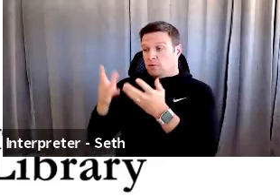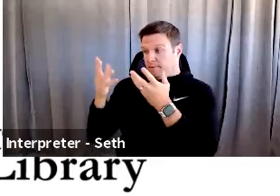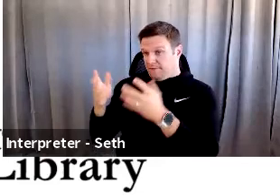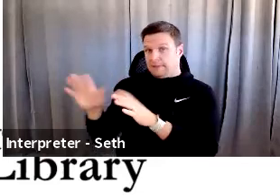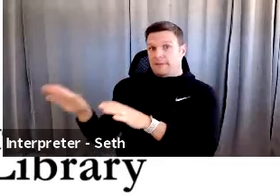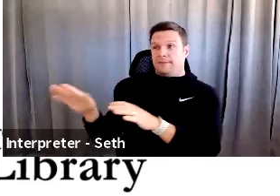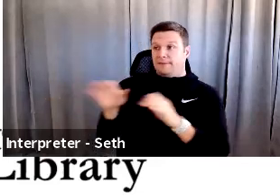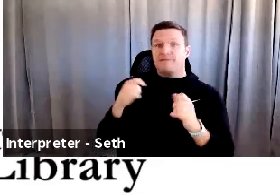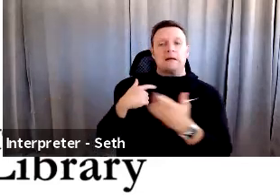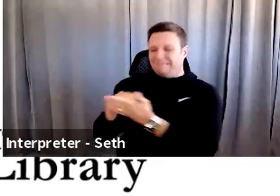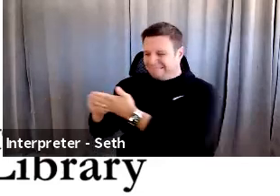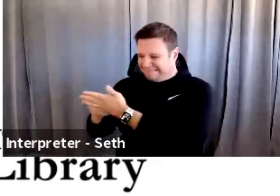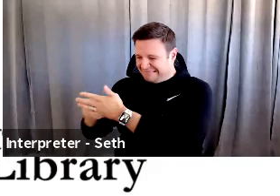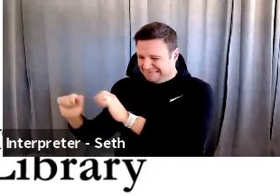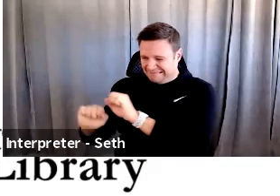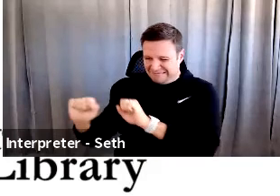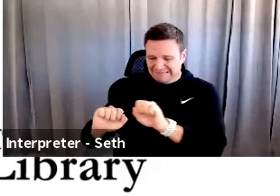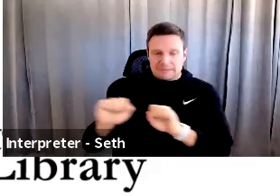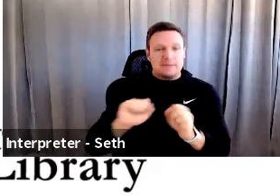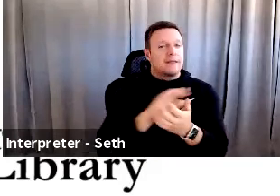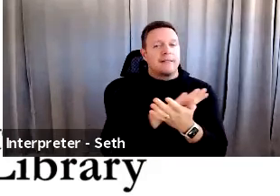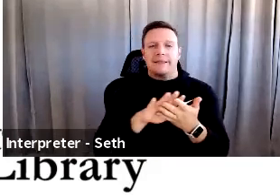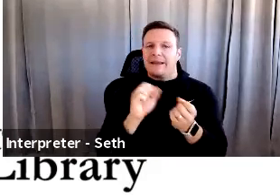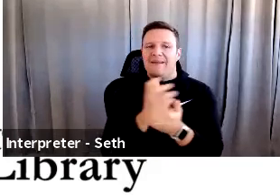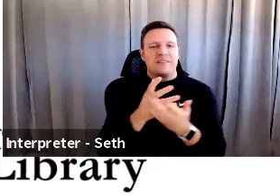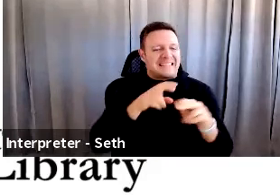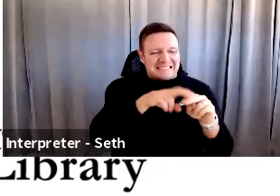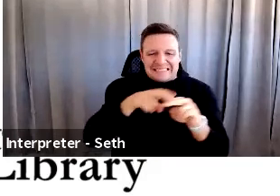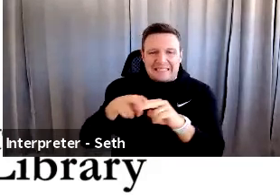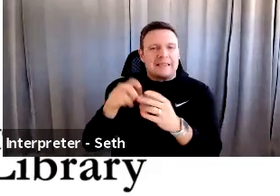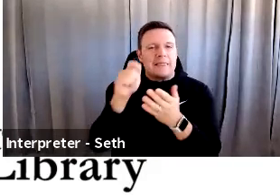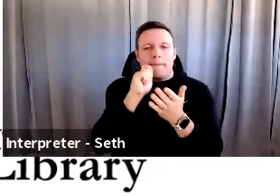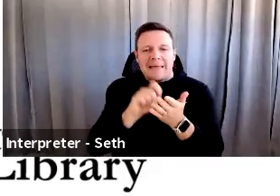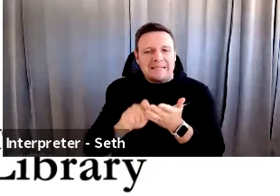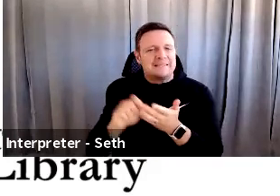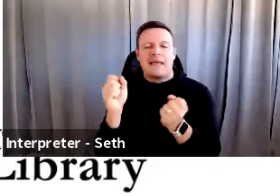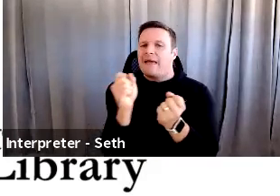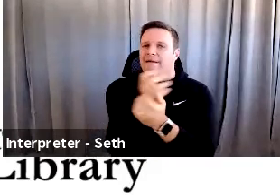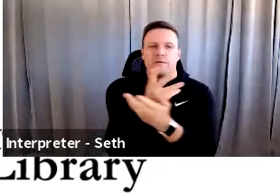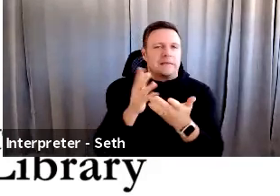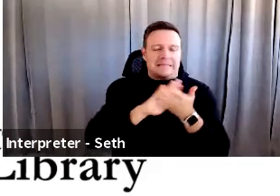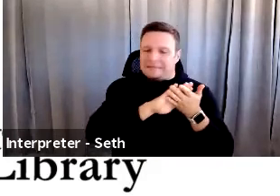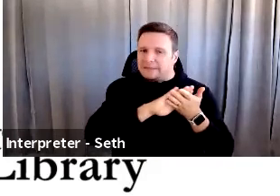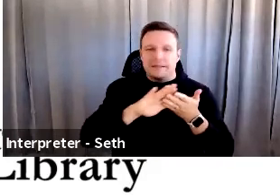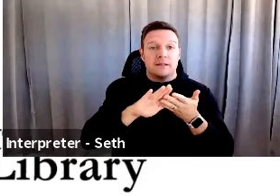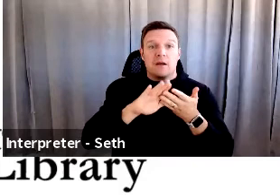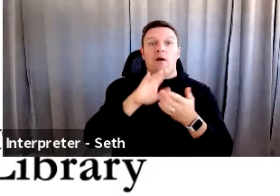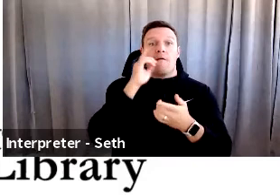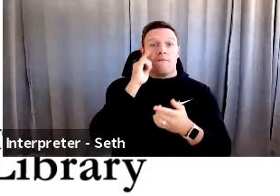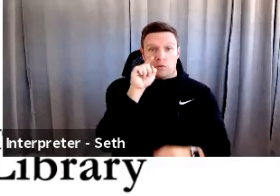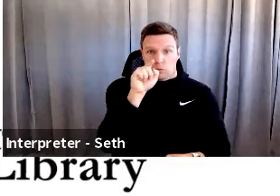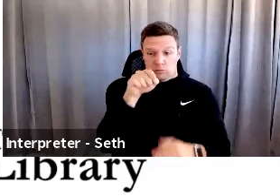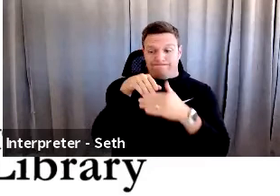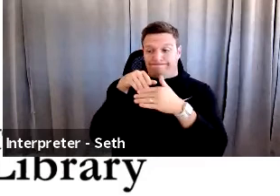sanitize the seating area, the chair, the pen, everything. And then in order to come into the library, we